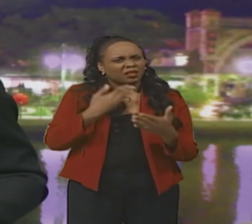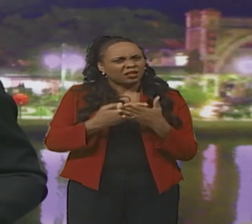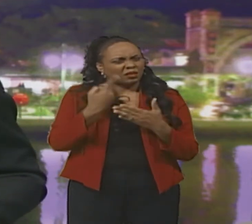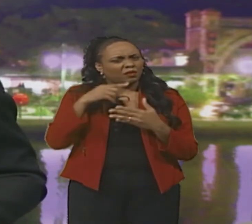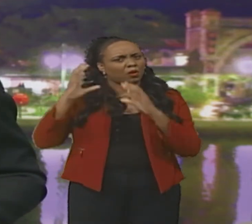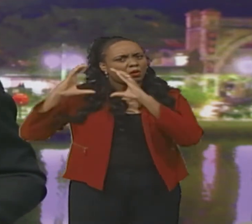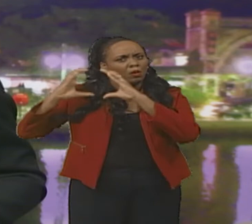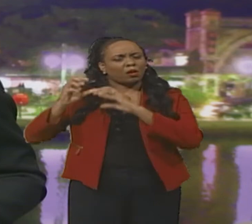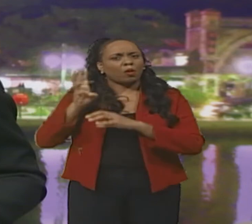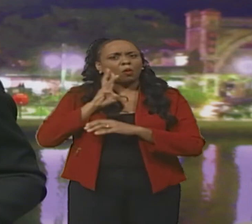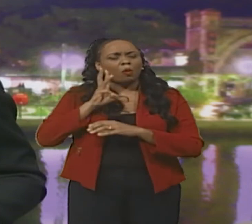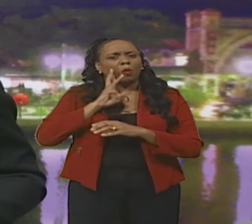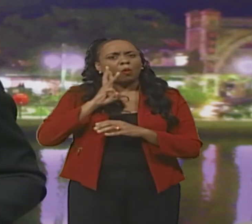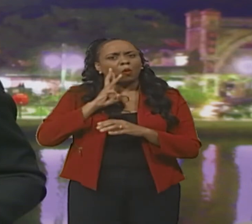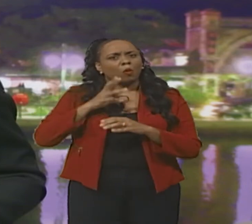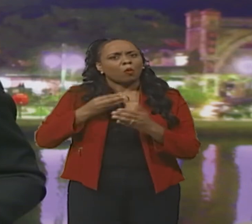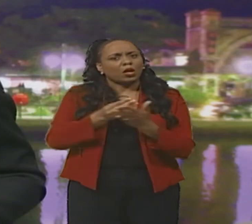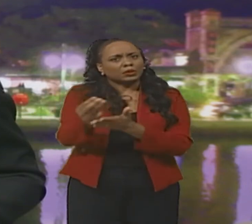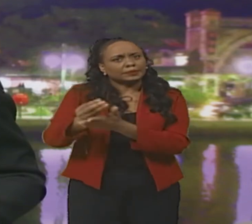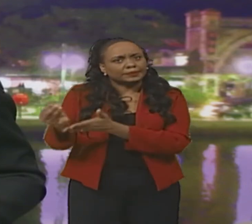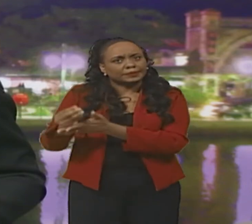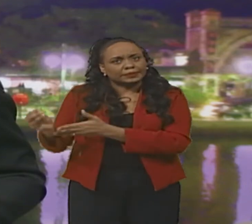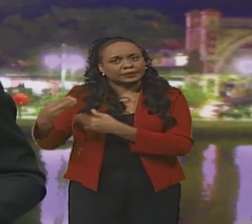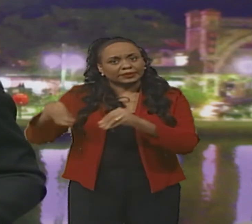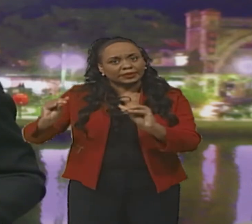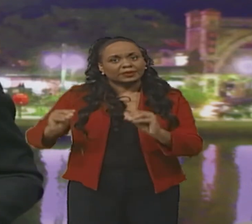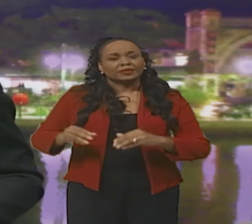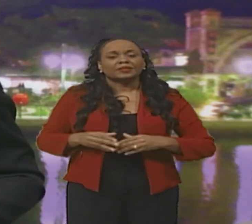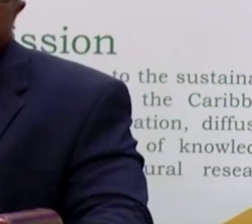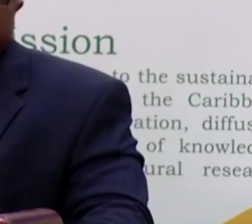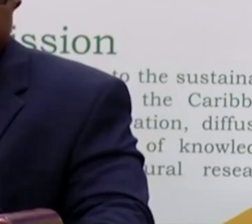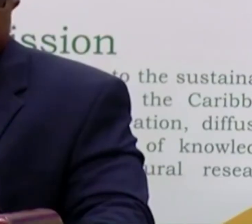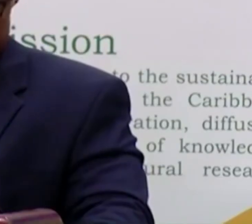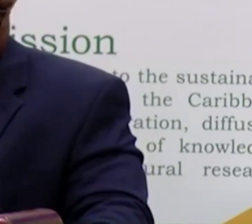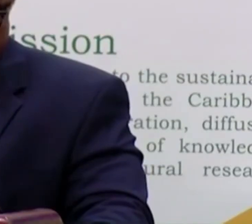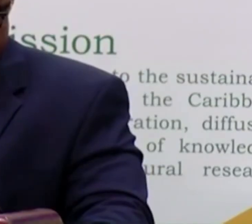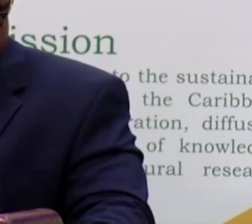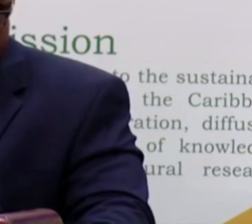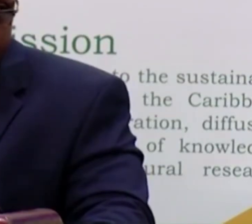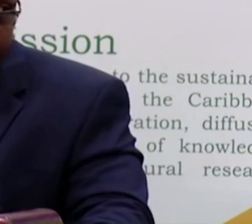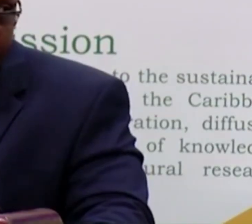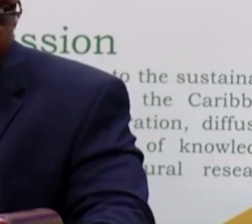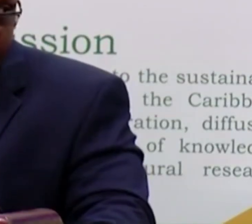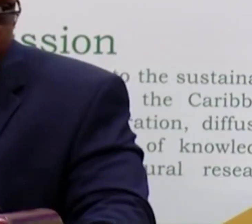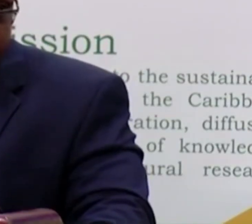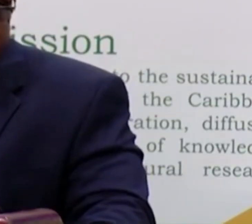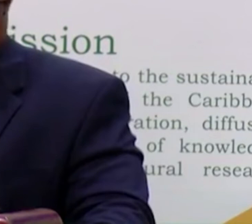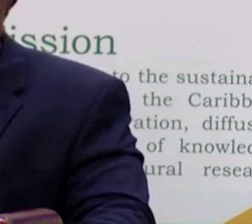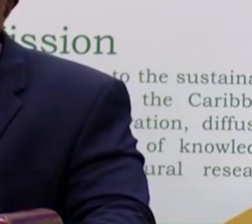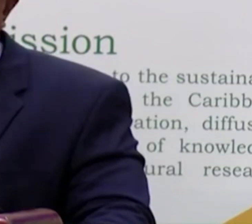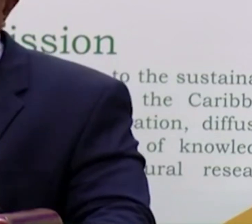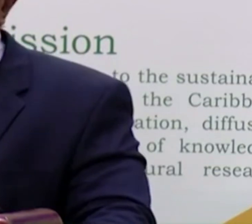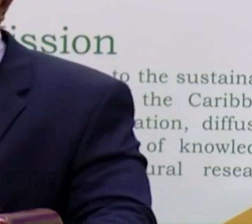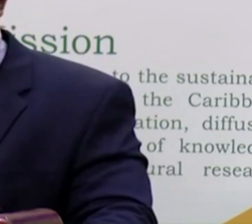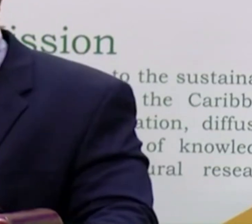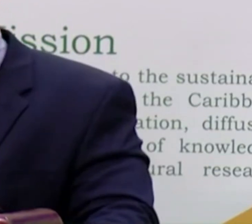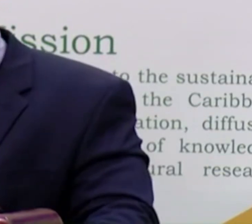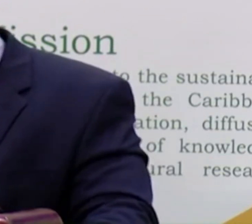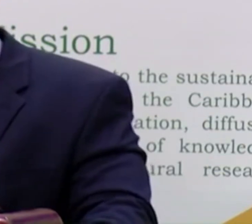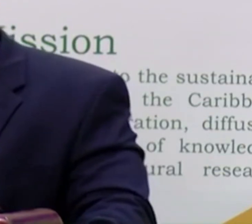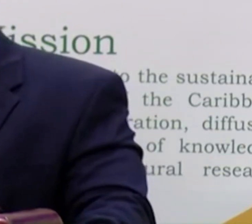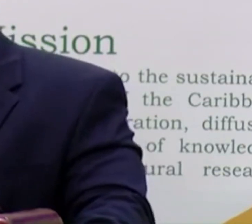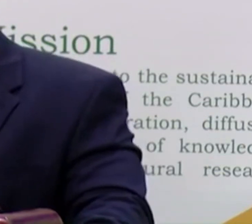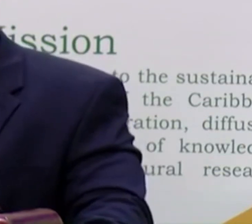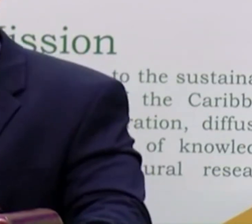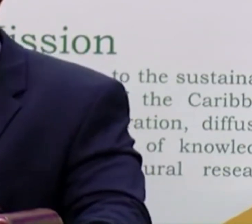water. We cannot rule out the health value of the coconut as well. We all know that the